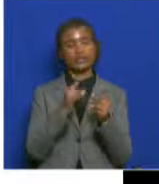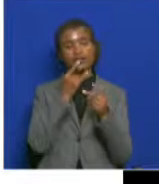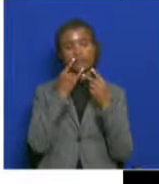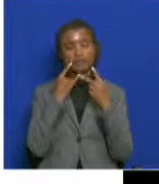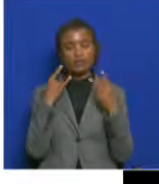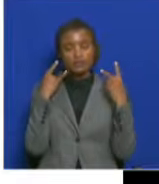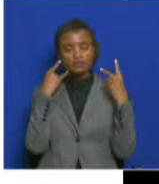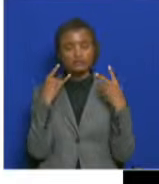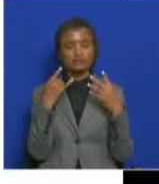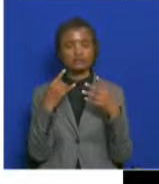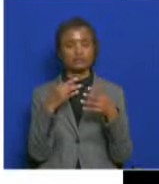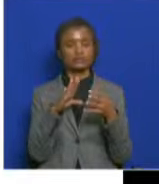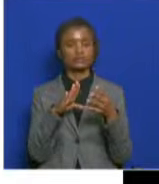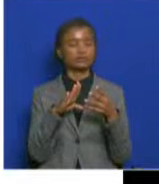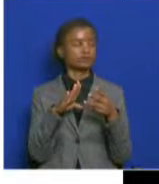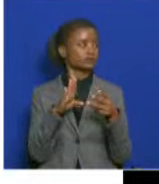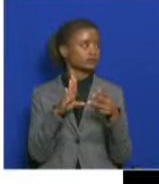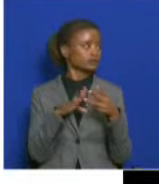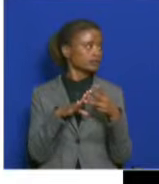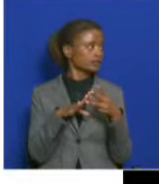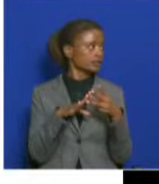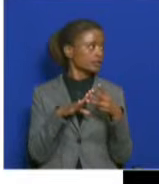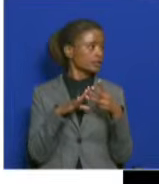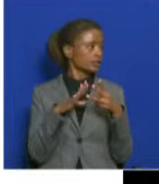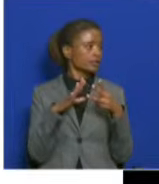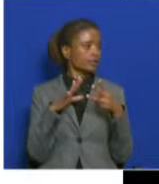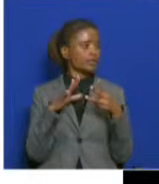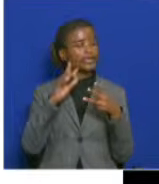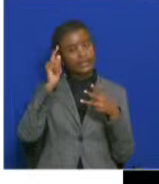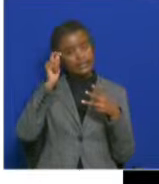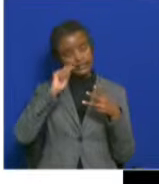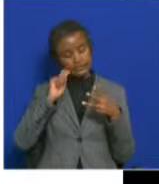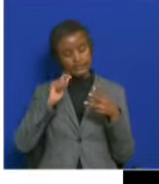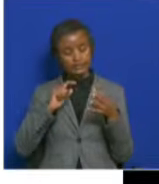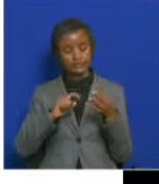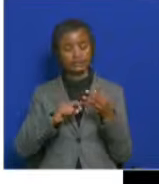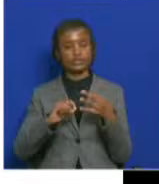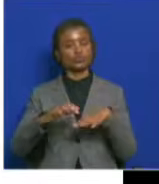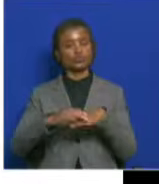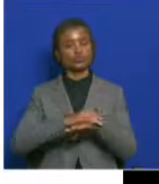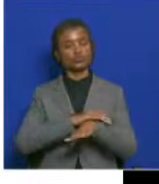caps and shoe covers, and the prices are to the right-hand side.